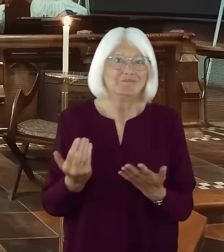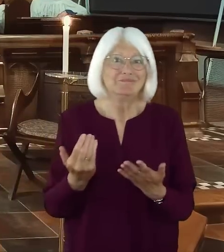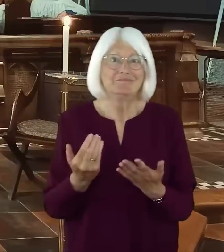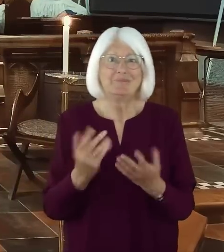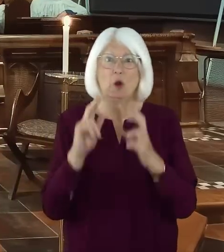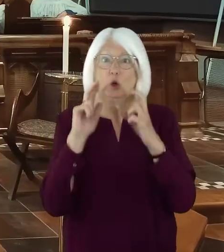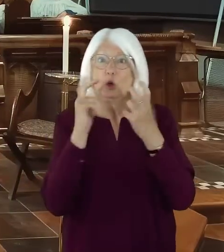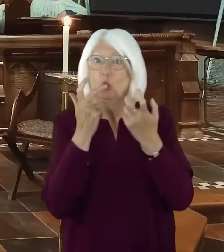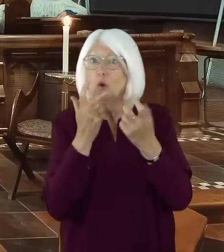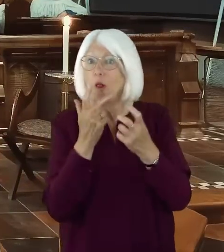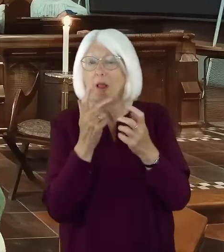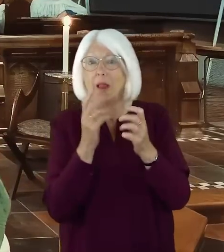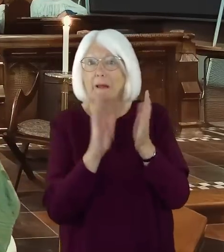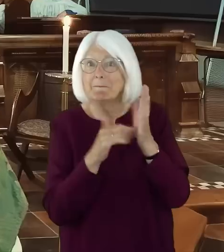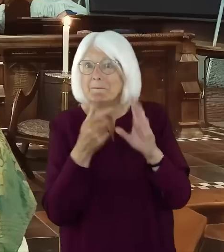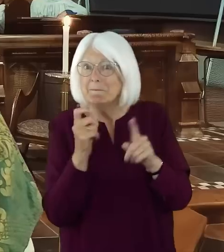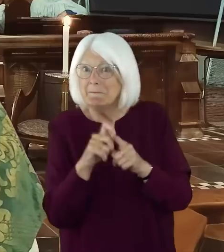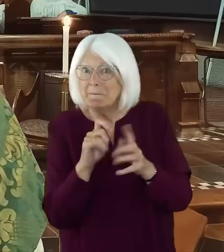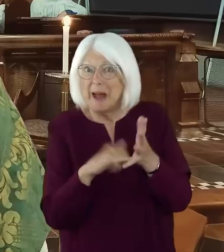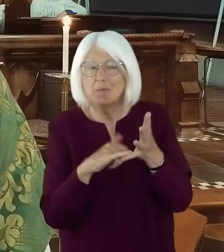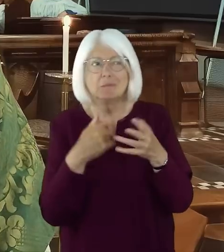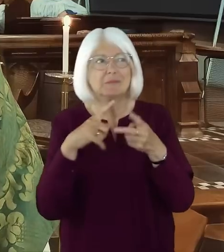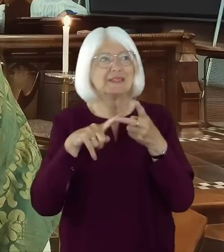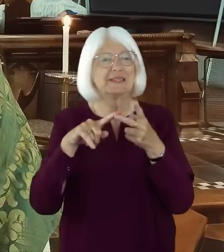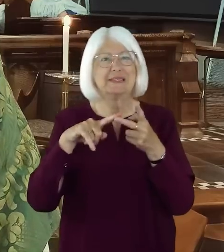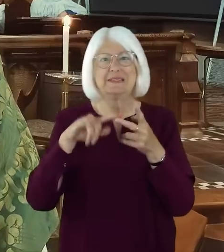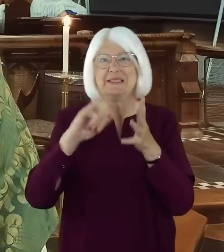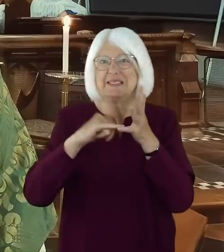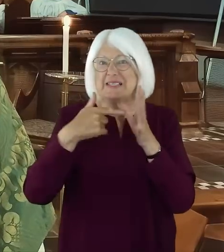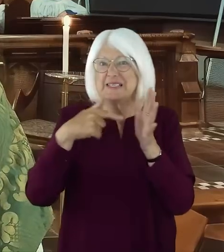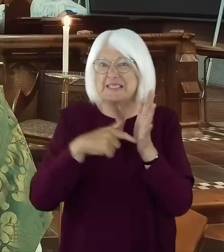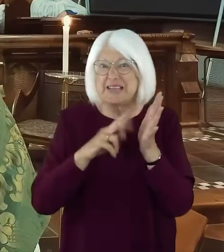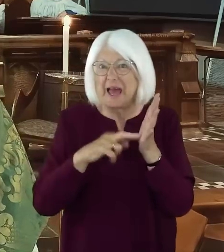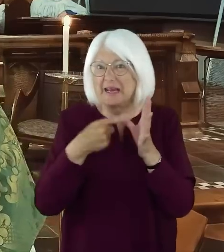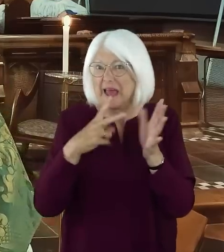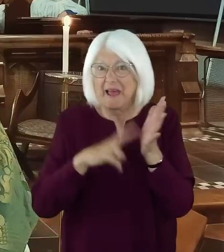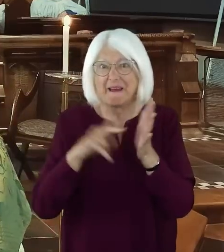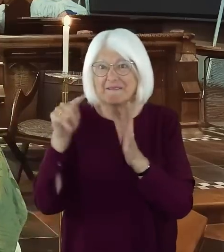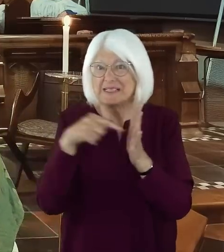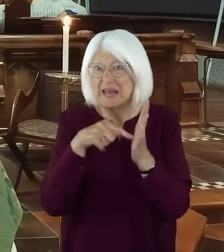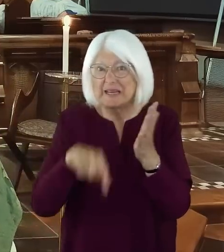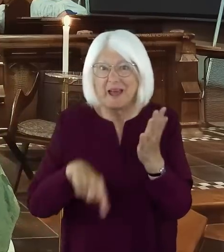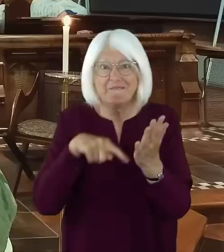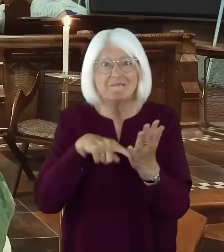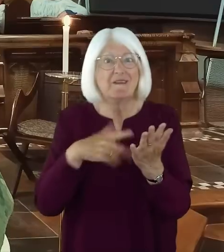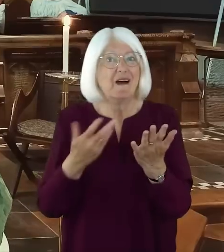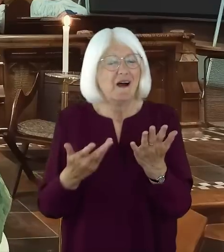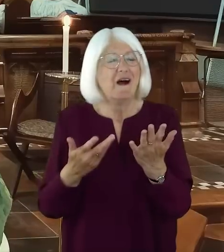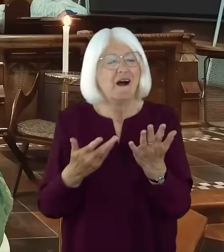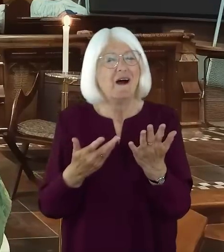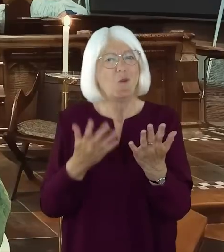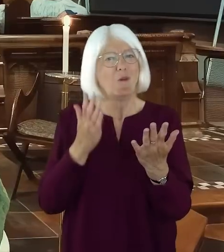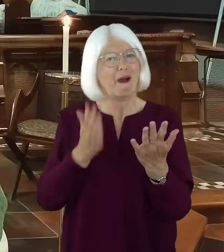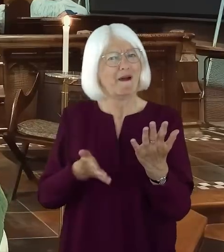trust in Google Maps and sat-navs and other such things. And we have to do so believing